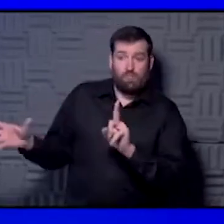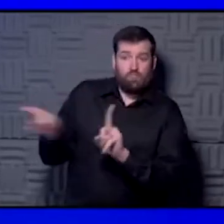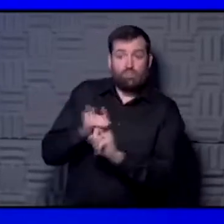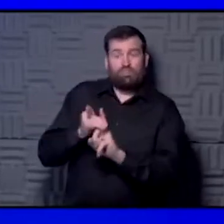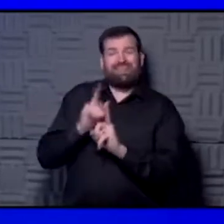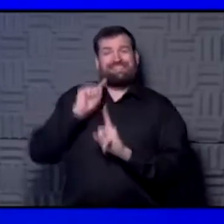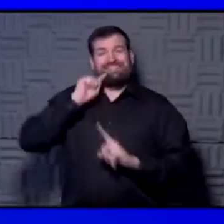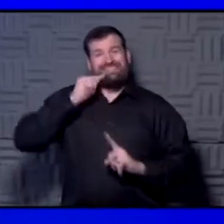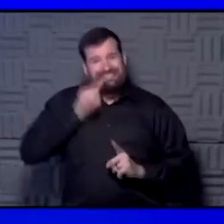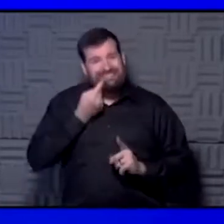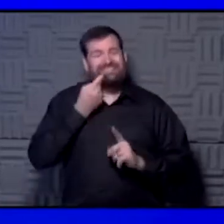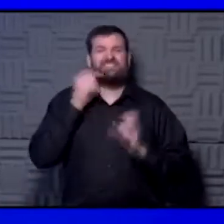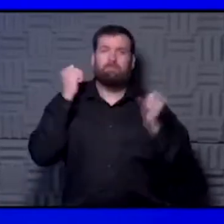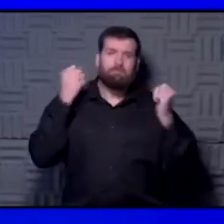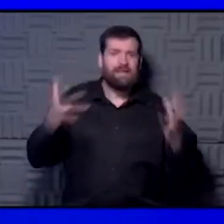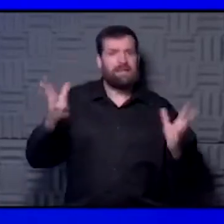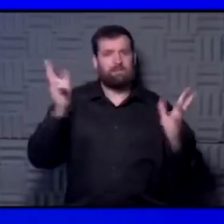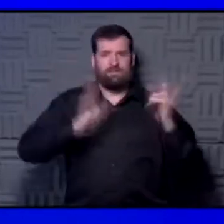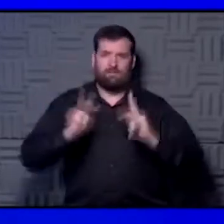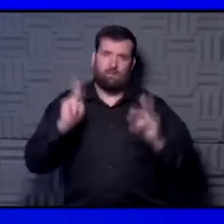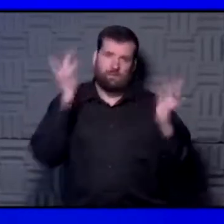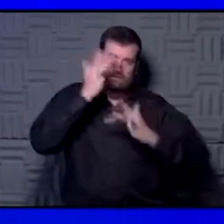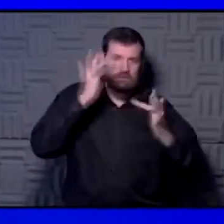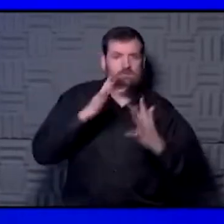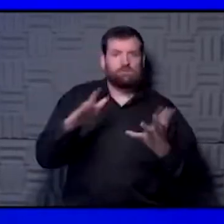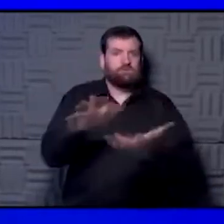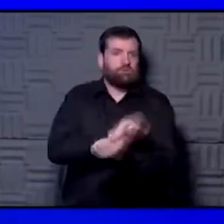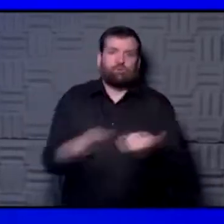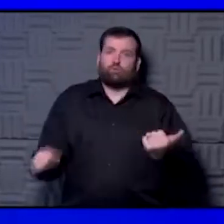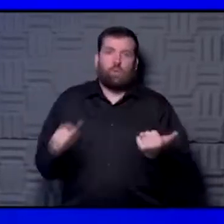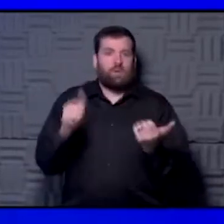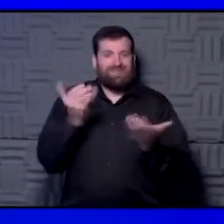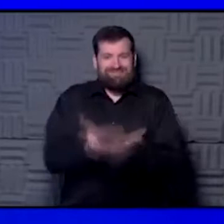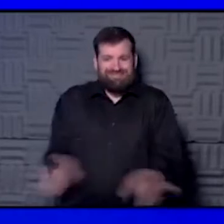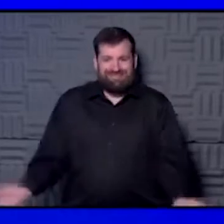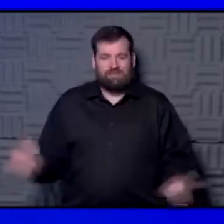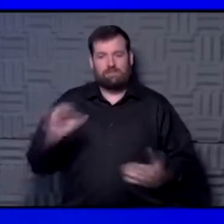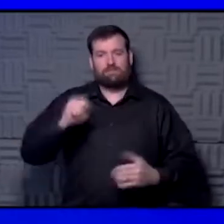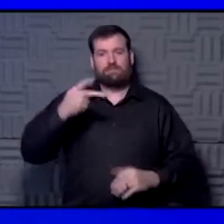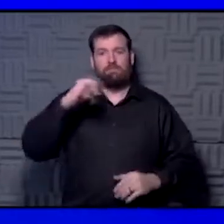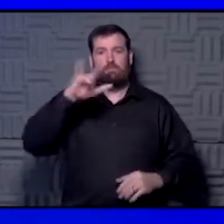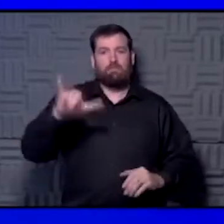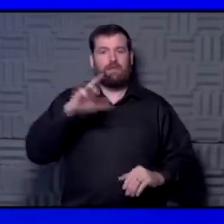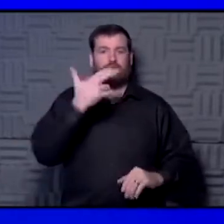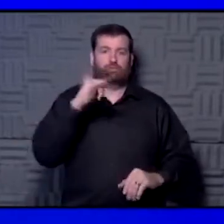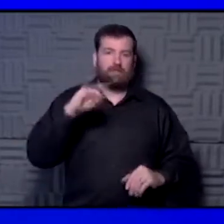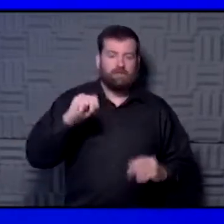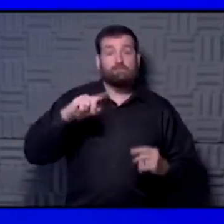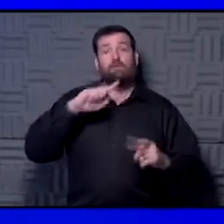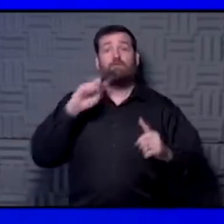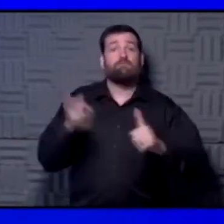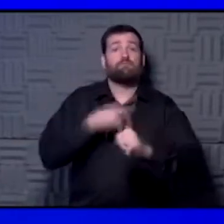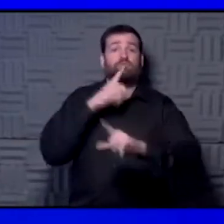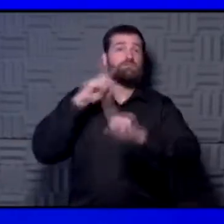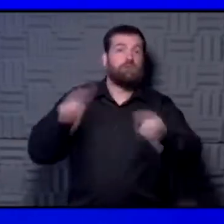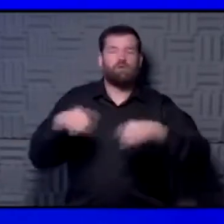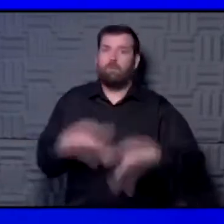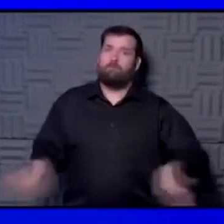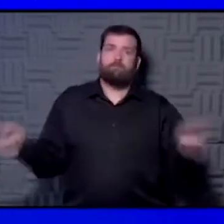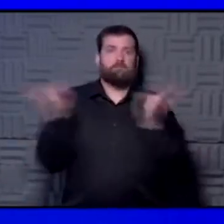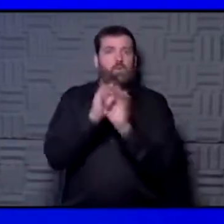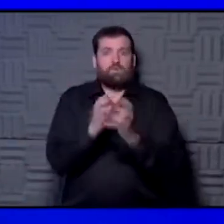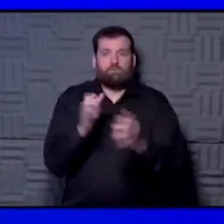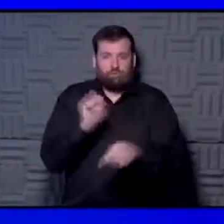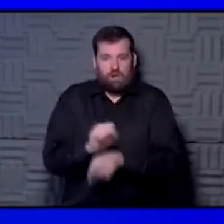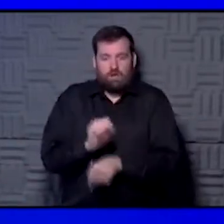many people ill, missing work, destroying supply chains, having people, first responders, very important positions, not being able